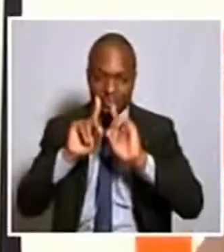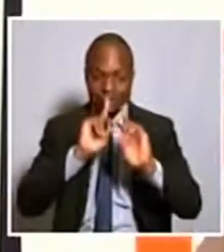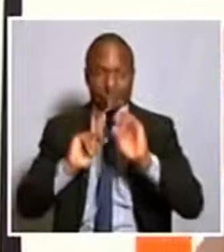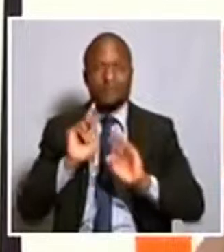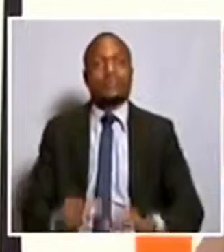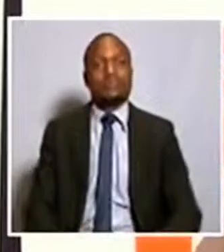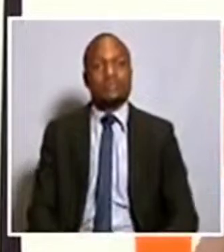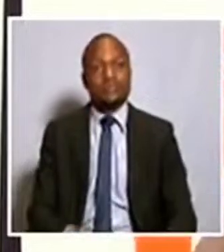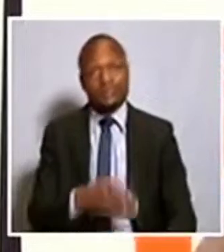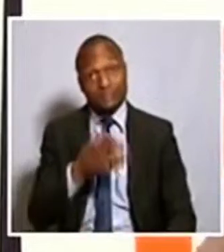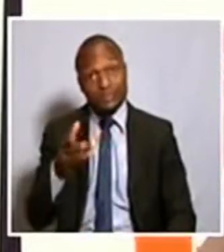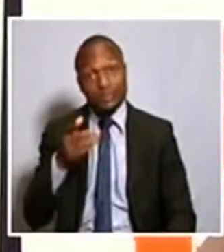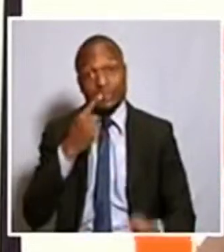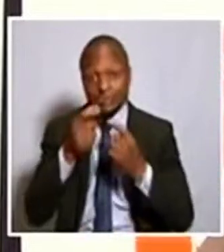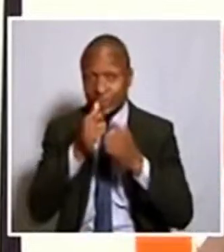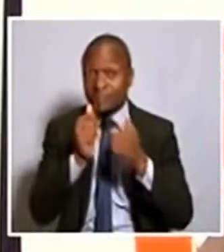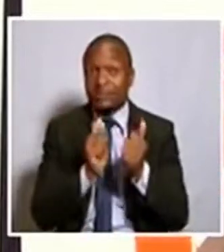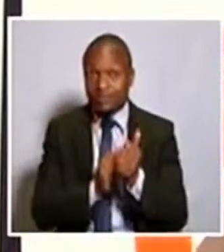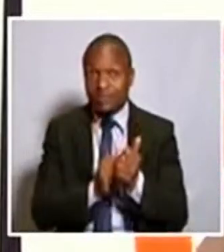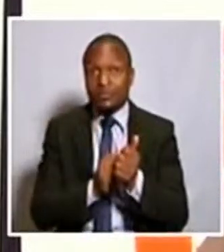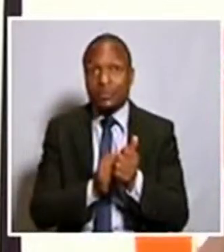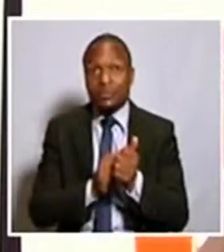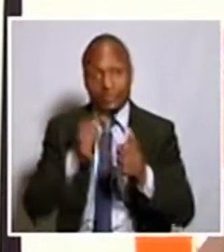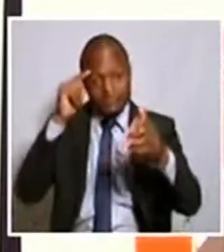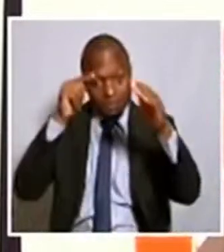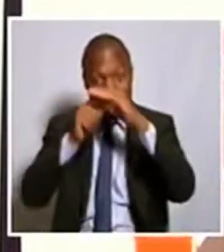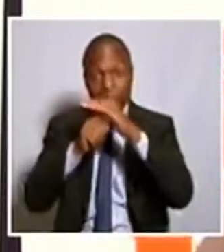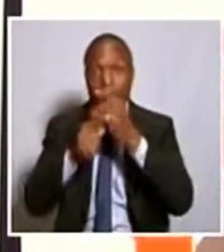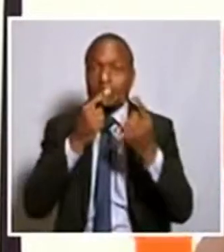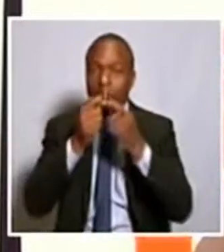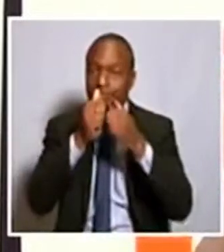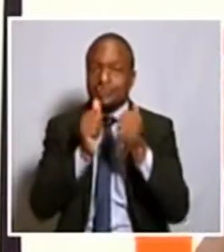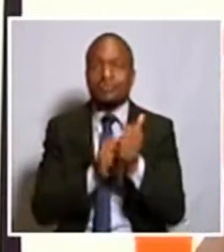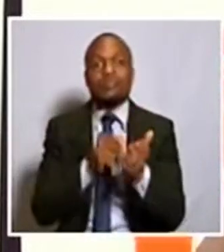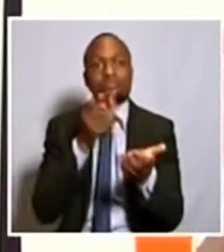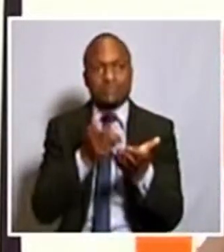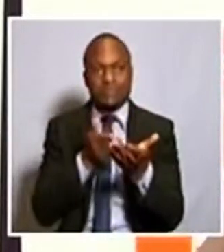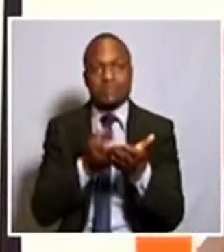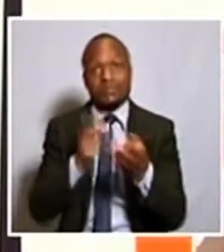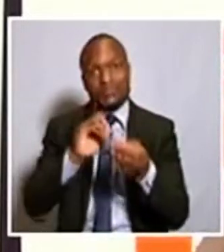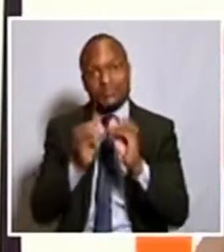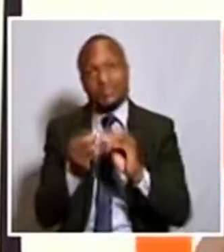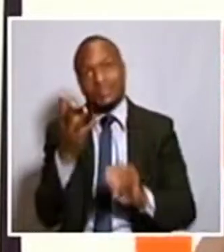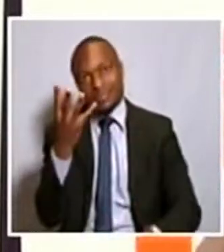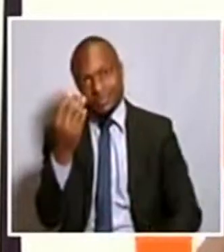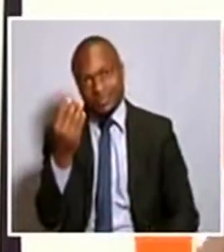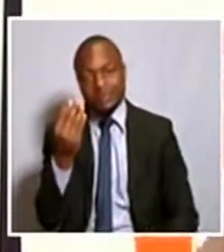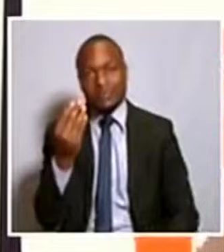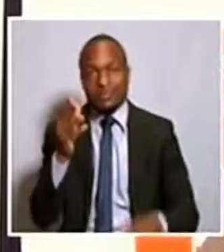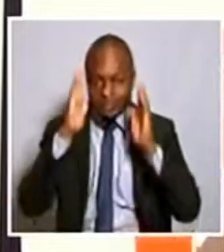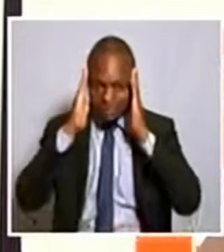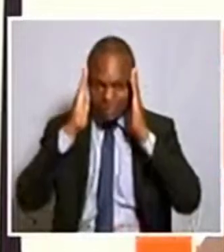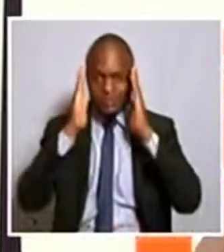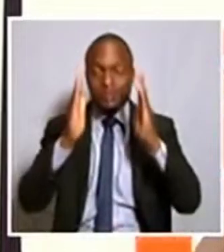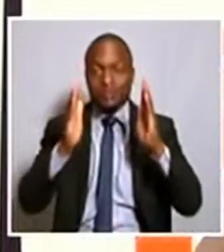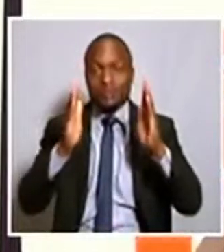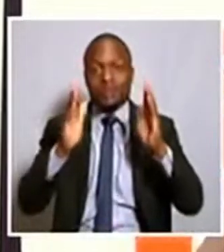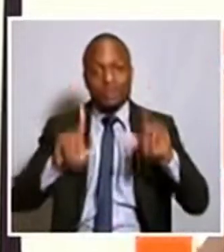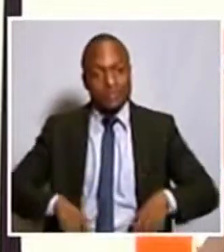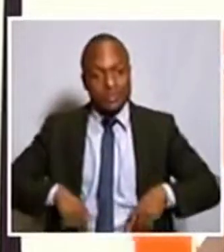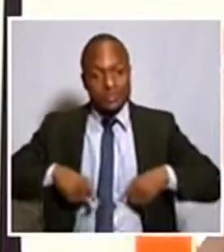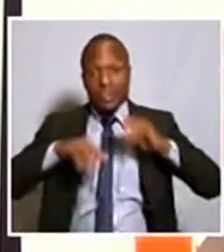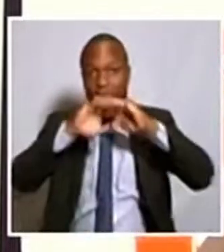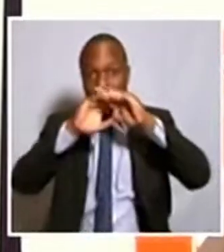Earlier on, I did talk about the goal that we are looking at. This is goal number 14, which focuses on life